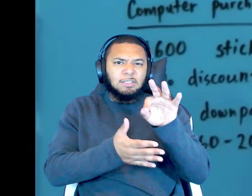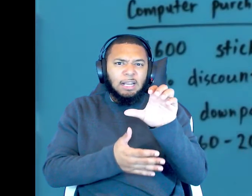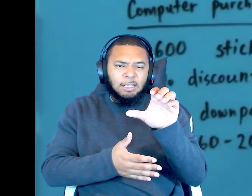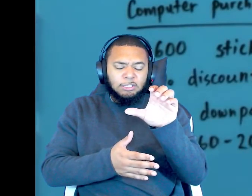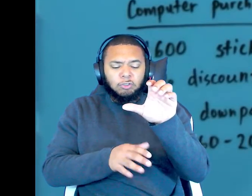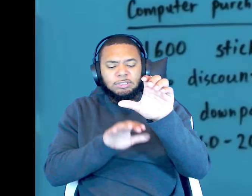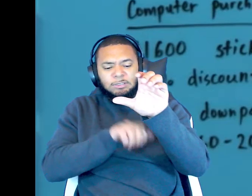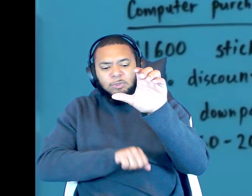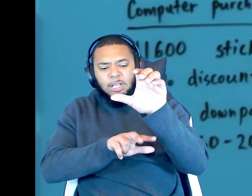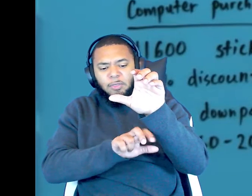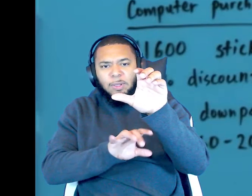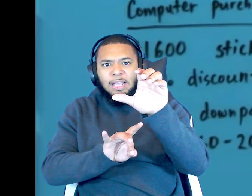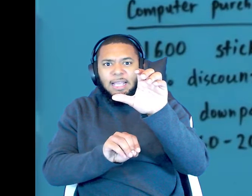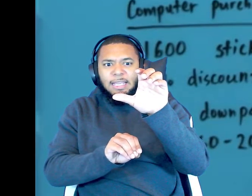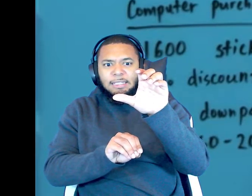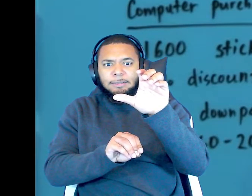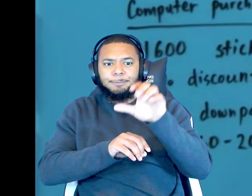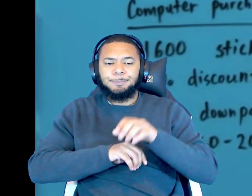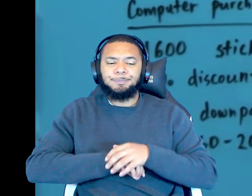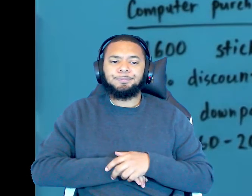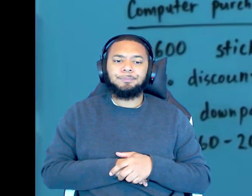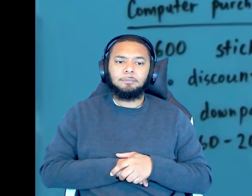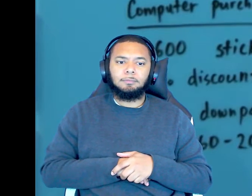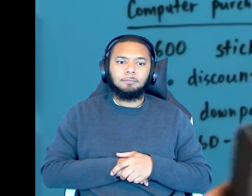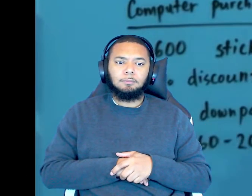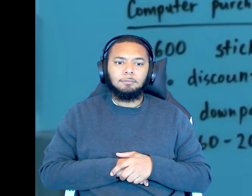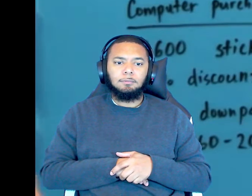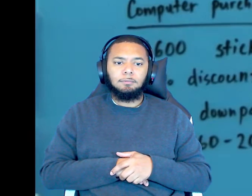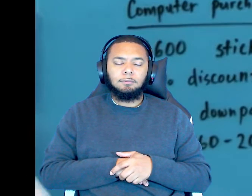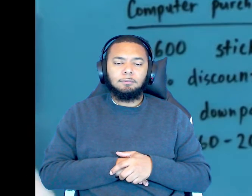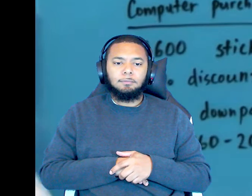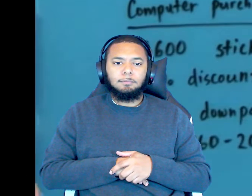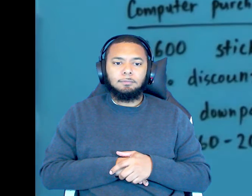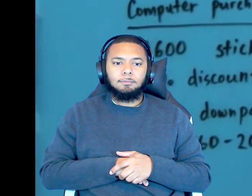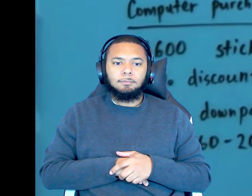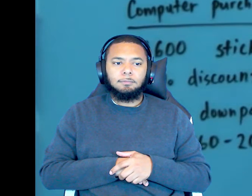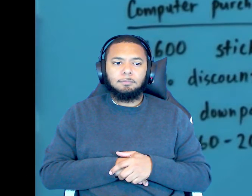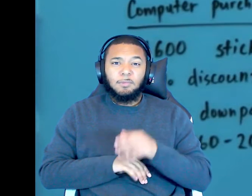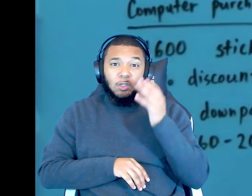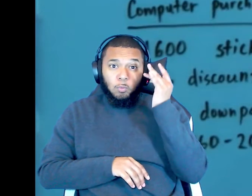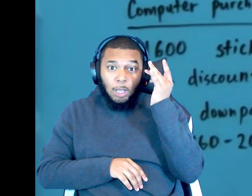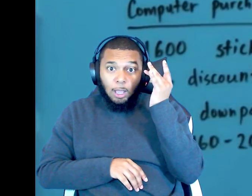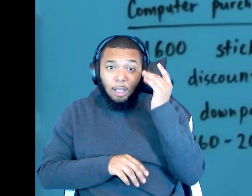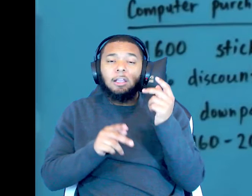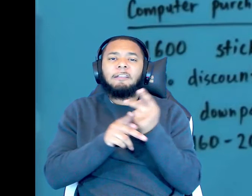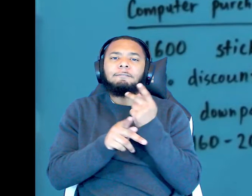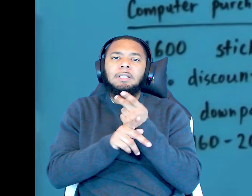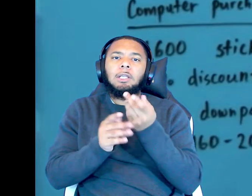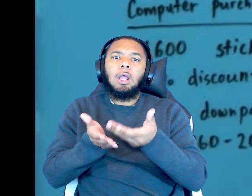Erase this so we're not confusing anybody. To figure out how much we're going to finance.